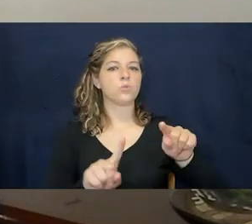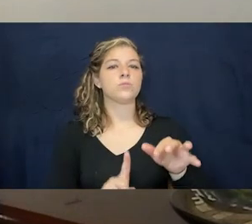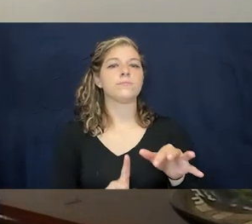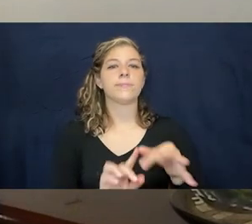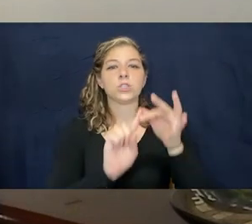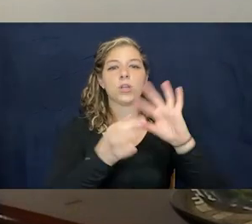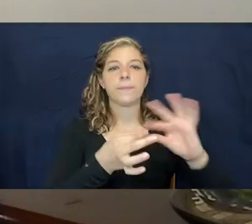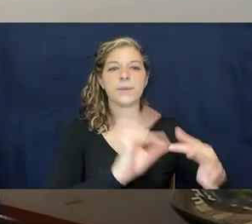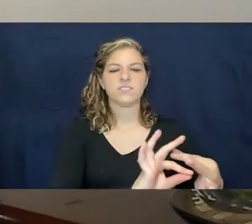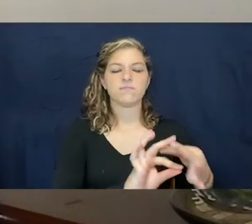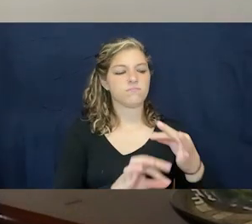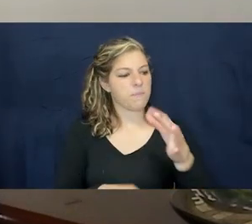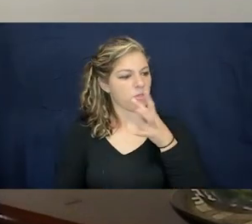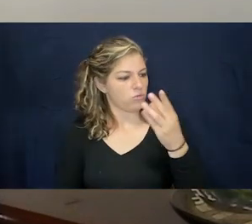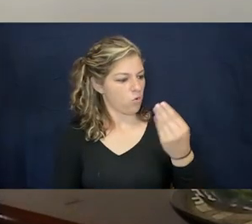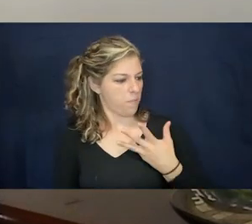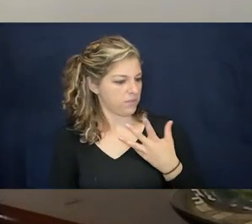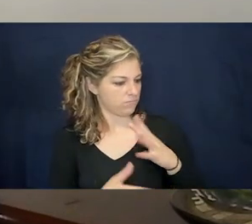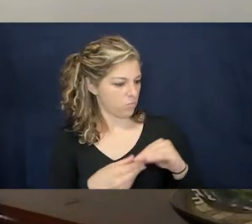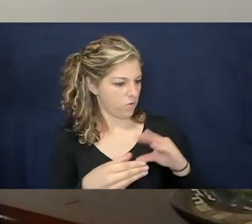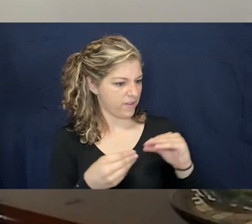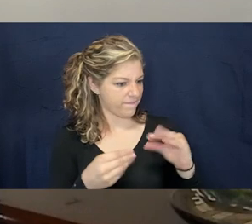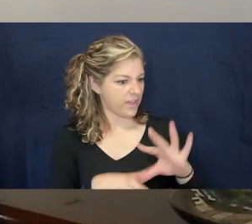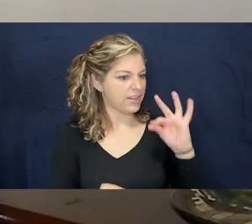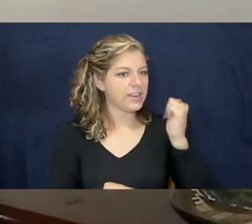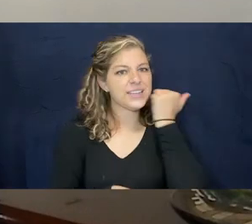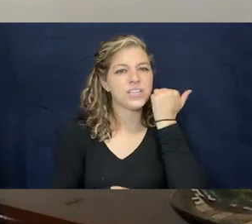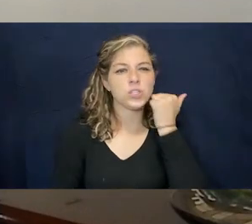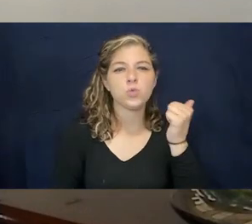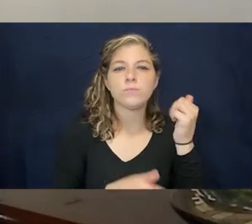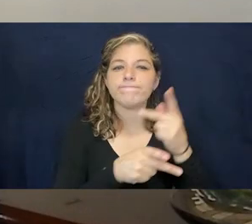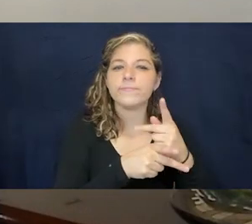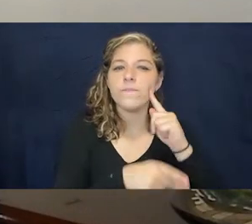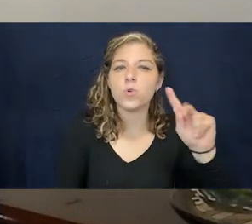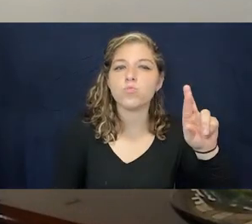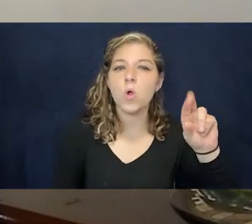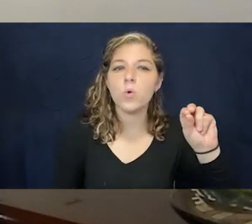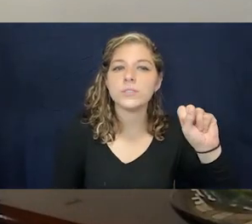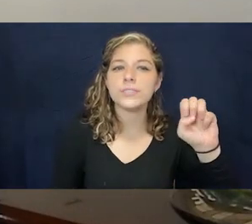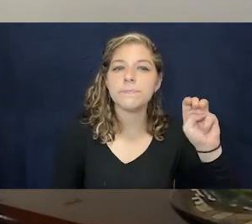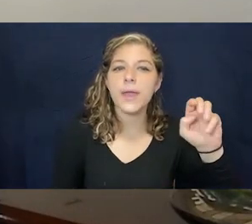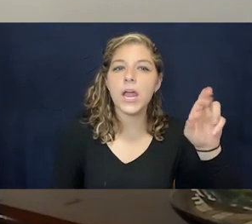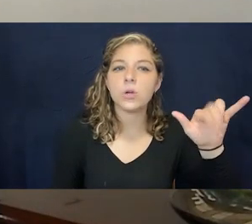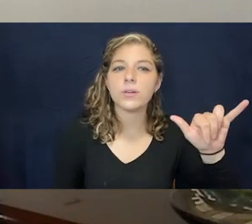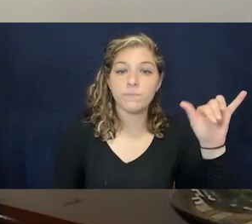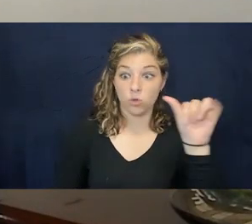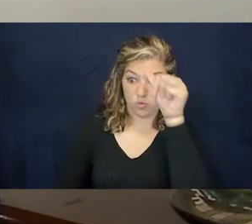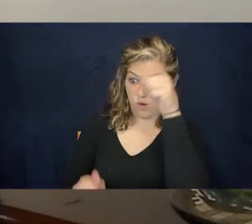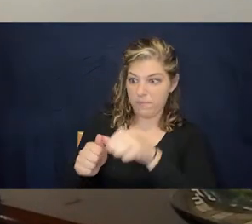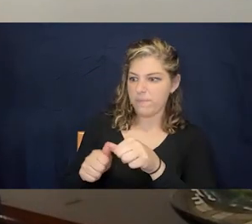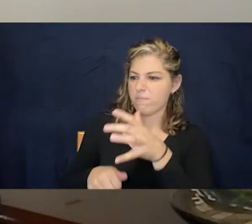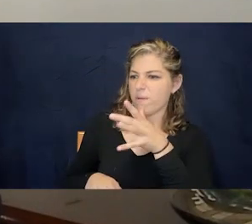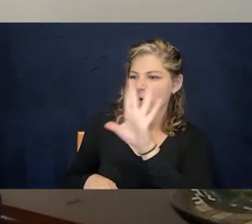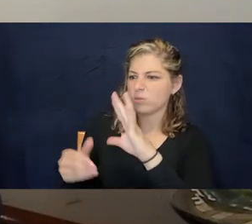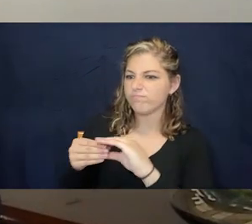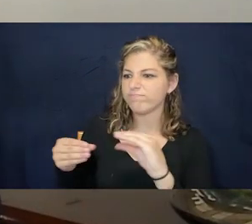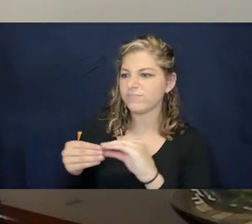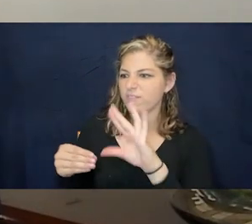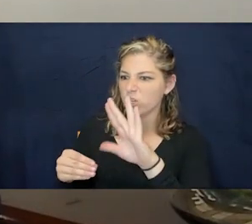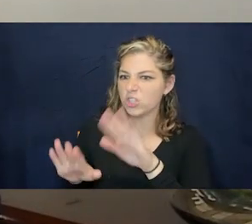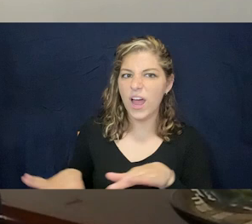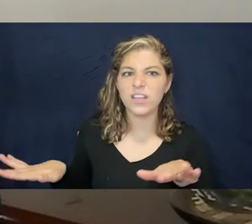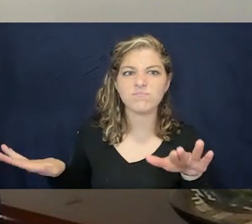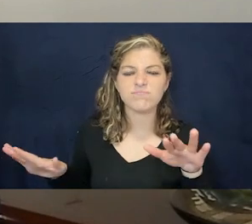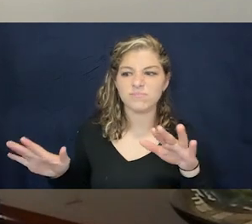mother, before I came to Special Olympics, telling me the story of finding a dentist, finding someone to care for Rosemary. I also